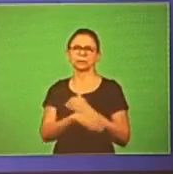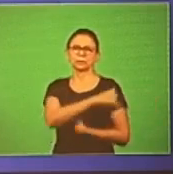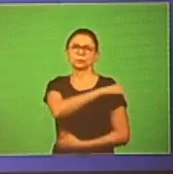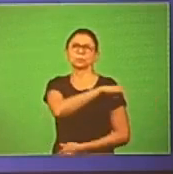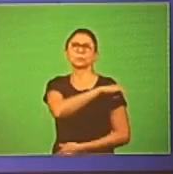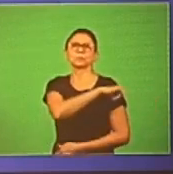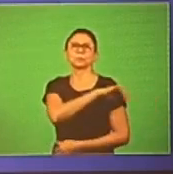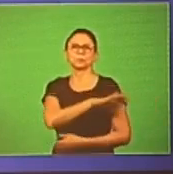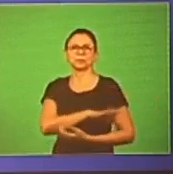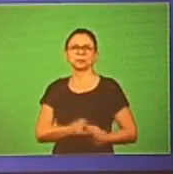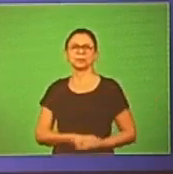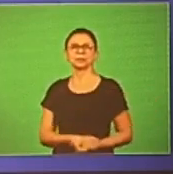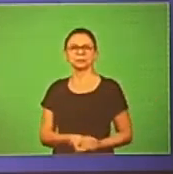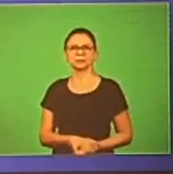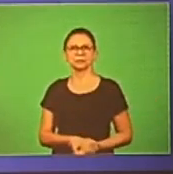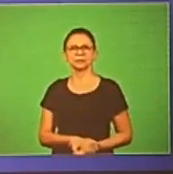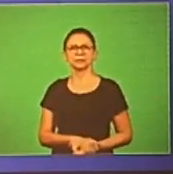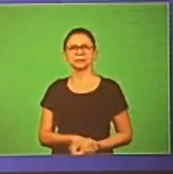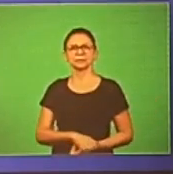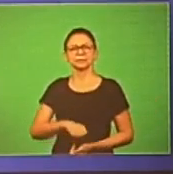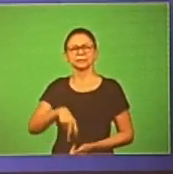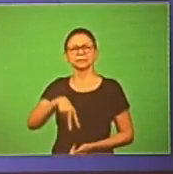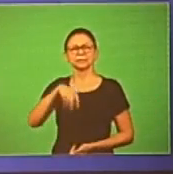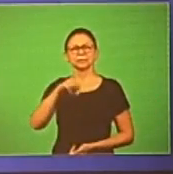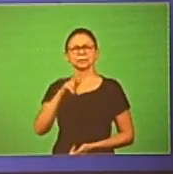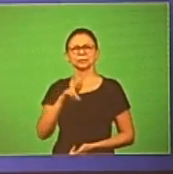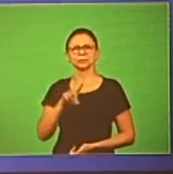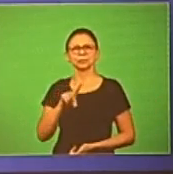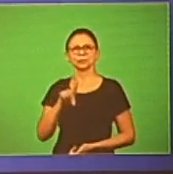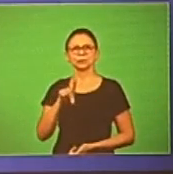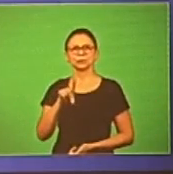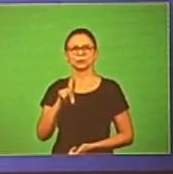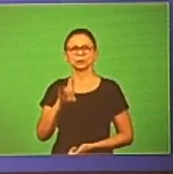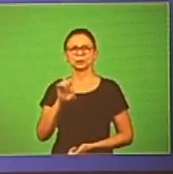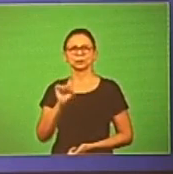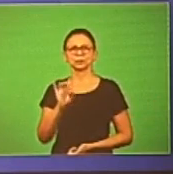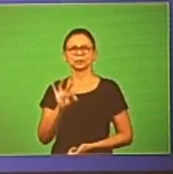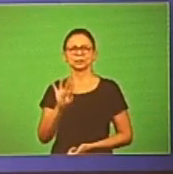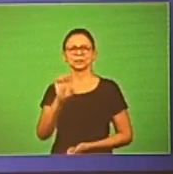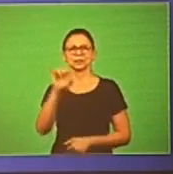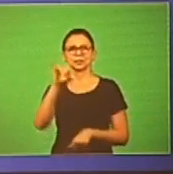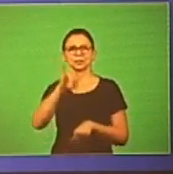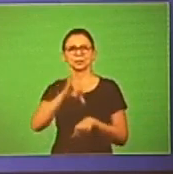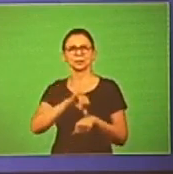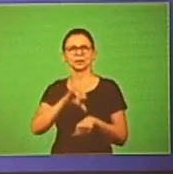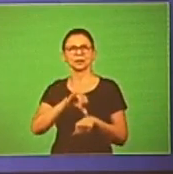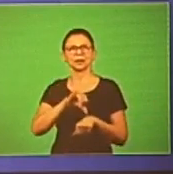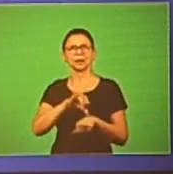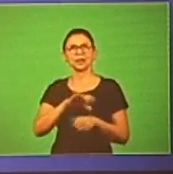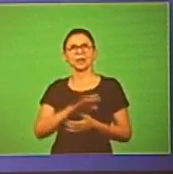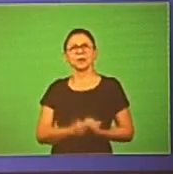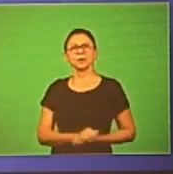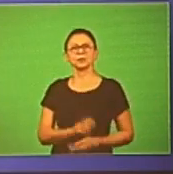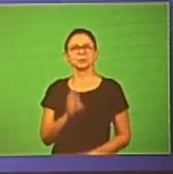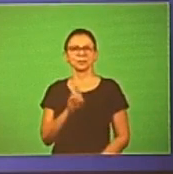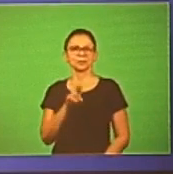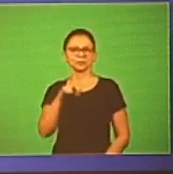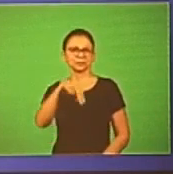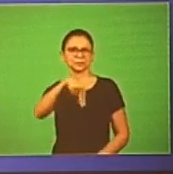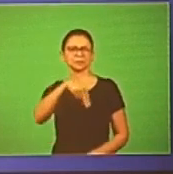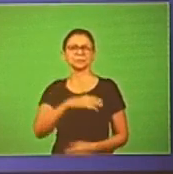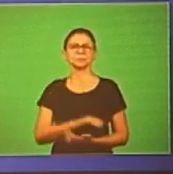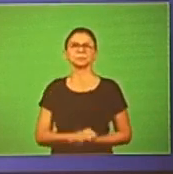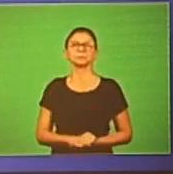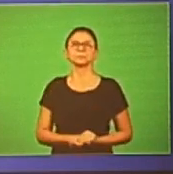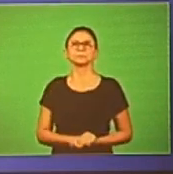Rio de Janeiro, in the northeast, in Natal, in the northeast of the Rio Grande do